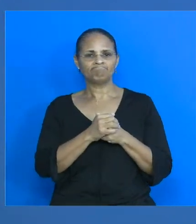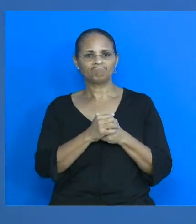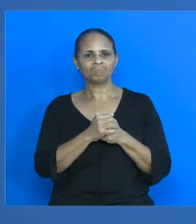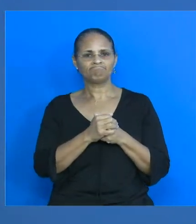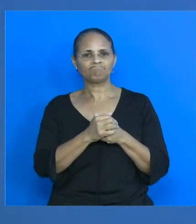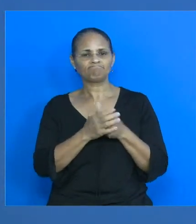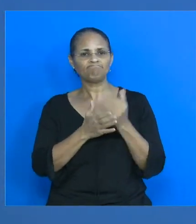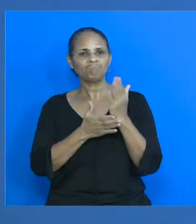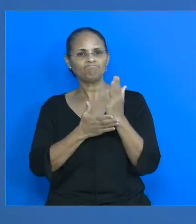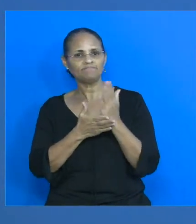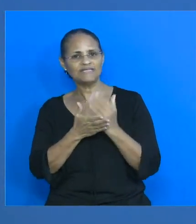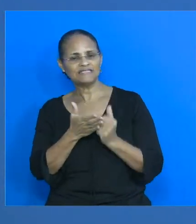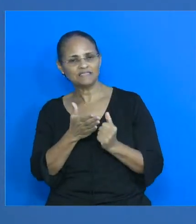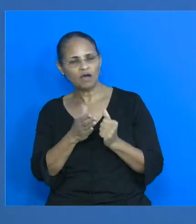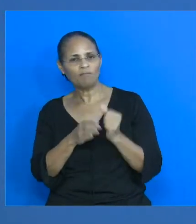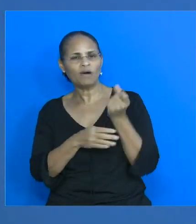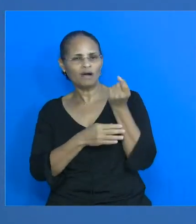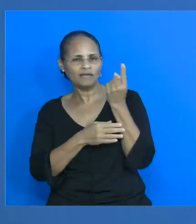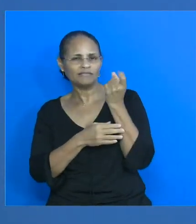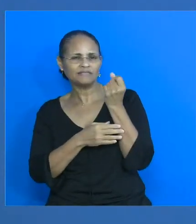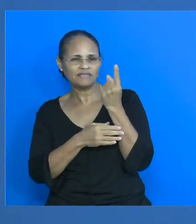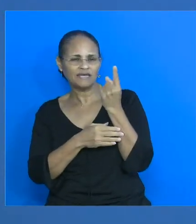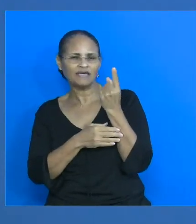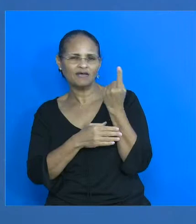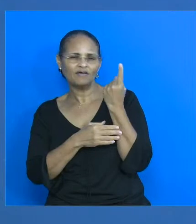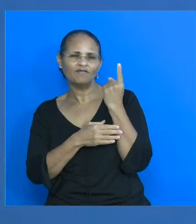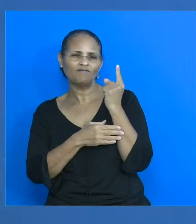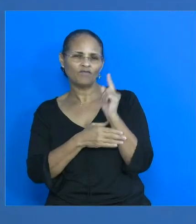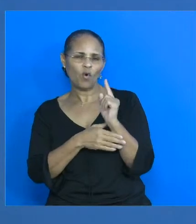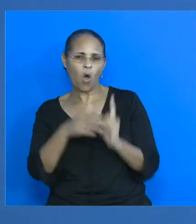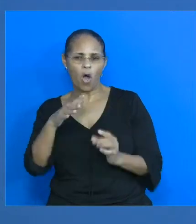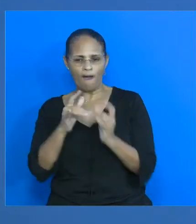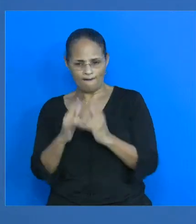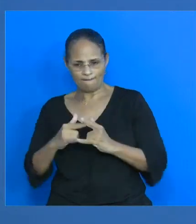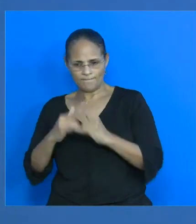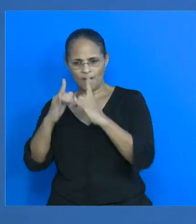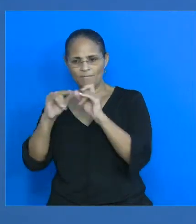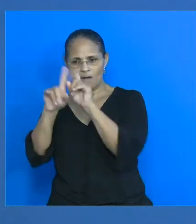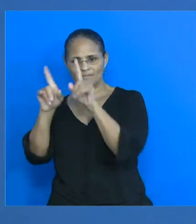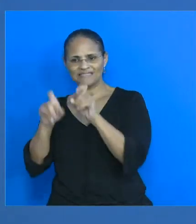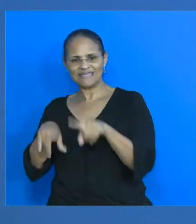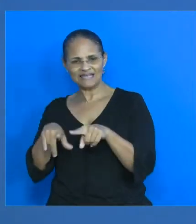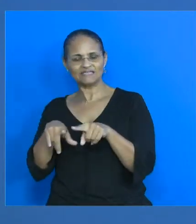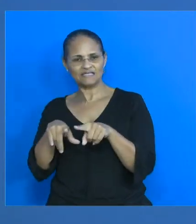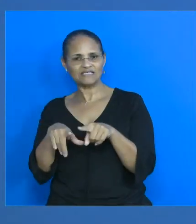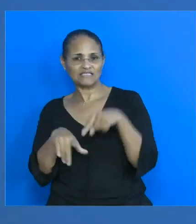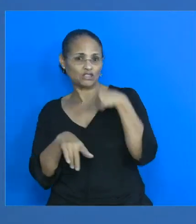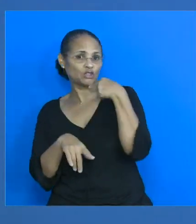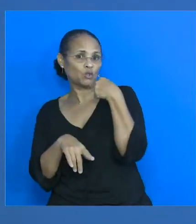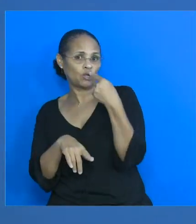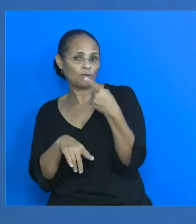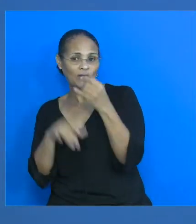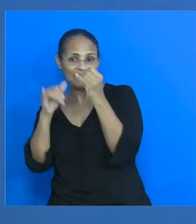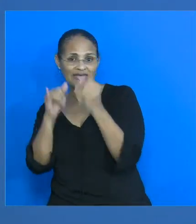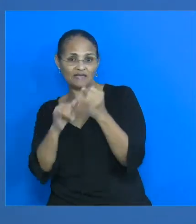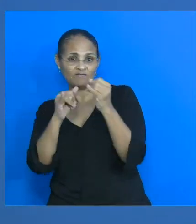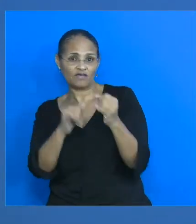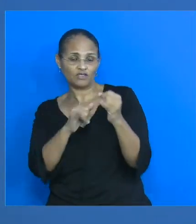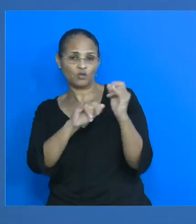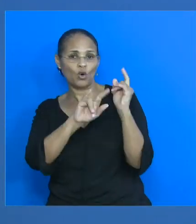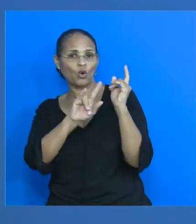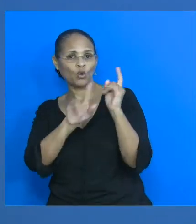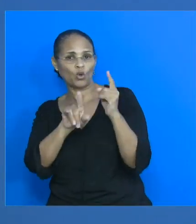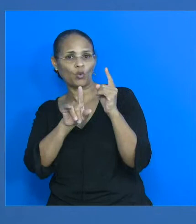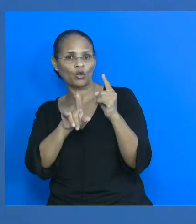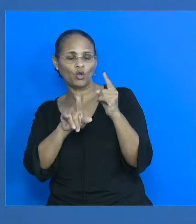And some clarity, if you could, with regards to the pop-up testing sites. There seems to be some people that are talking about individuals attending there who